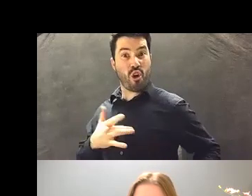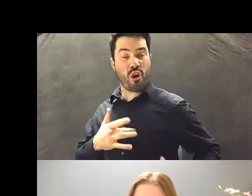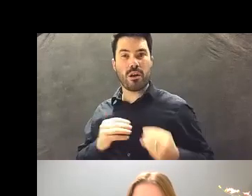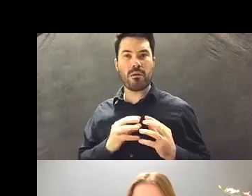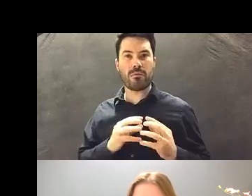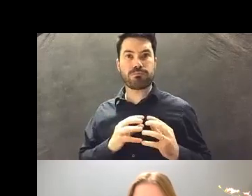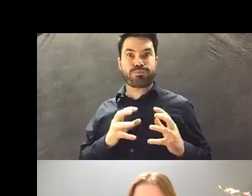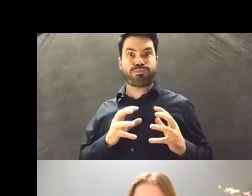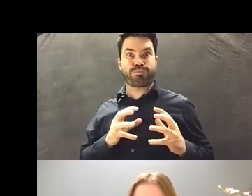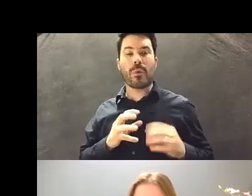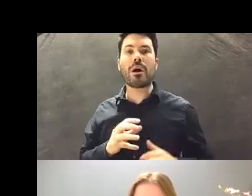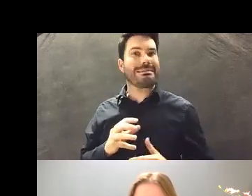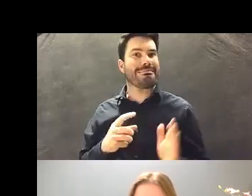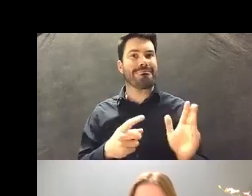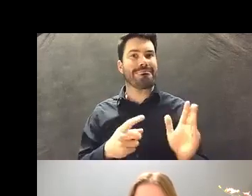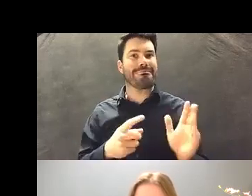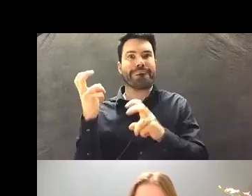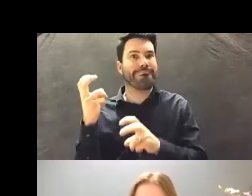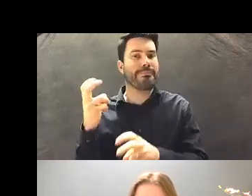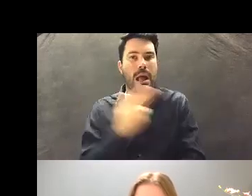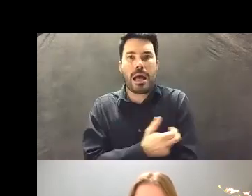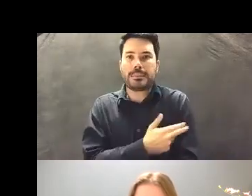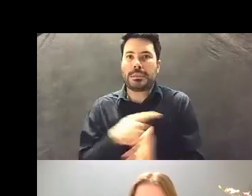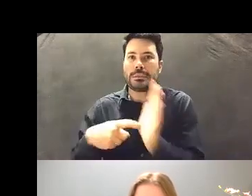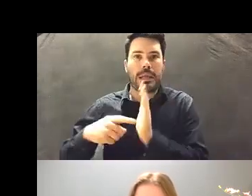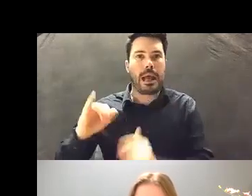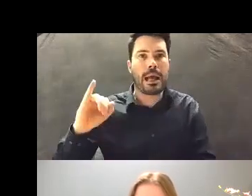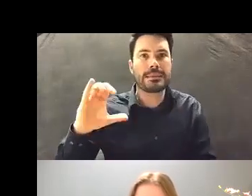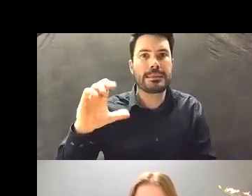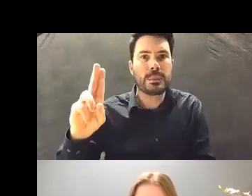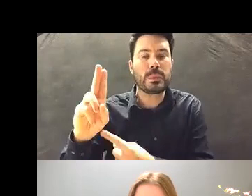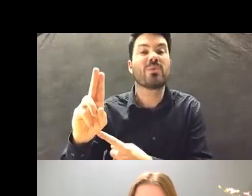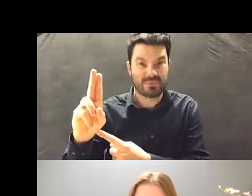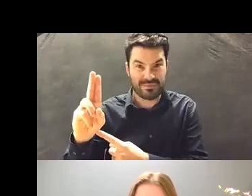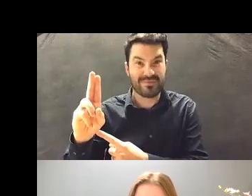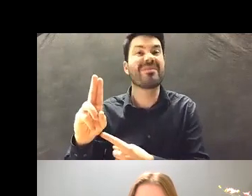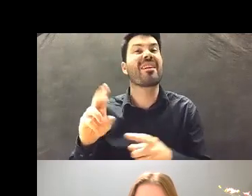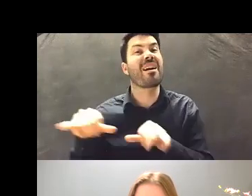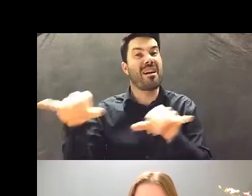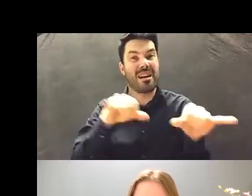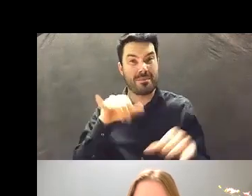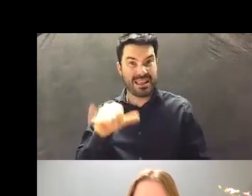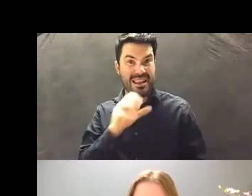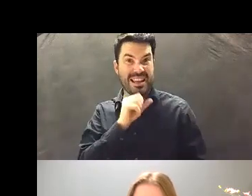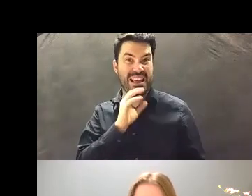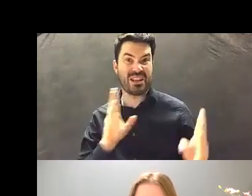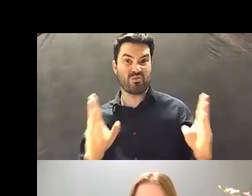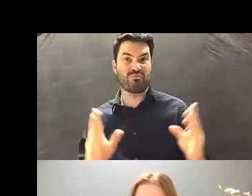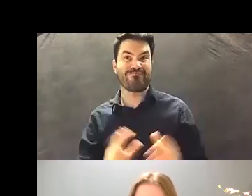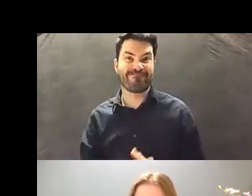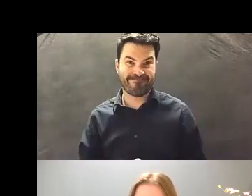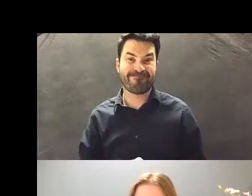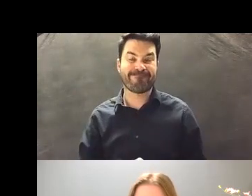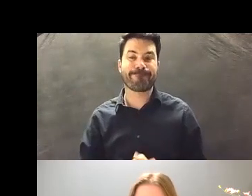for ICU care, is most common in this age group of children 5 to 11 years. Next slide, please.